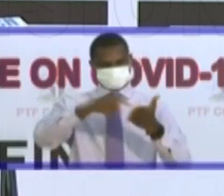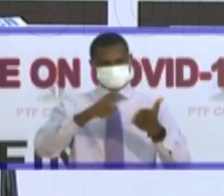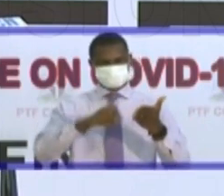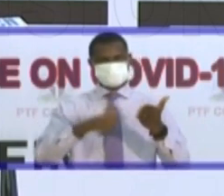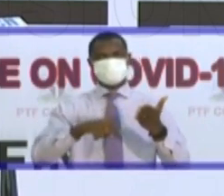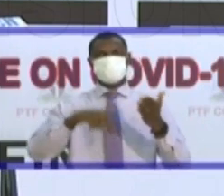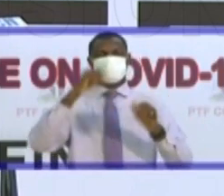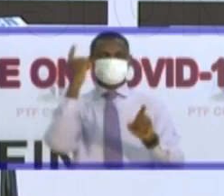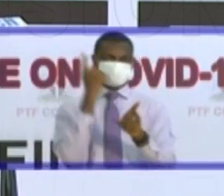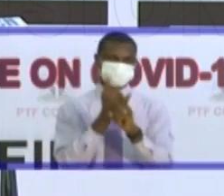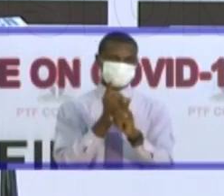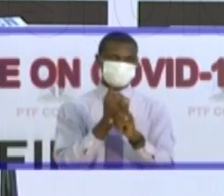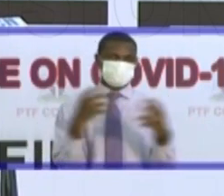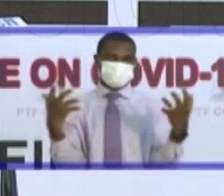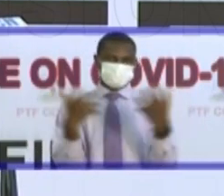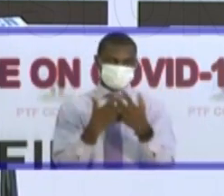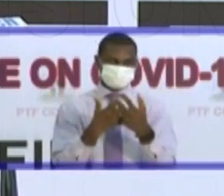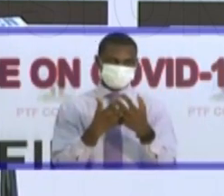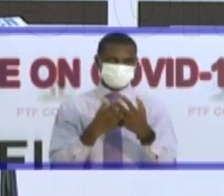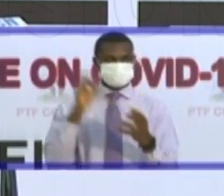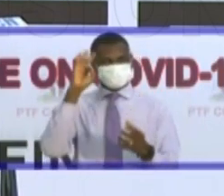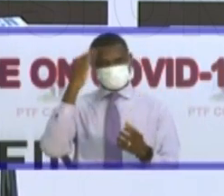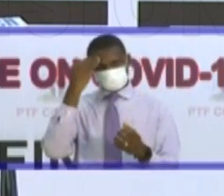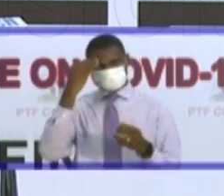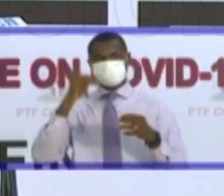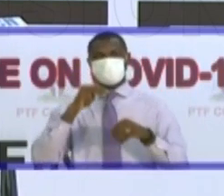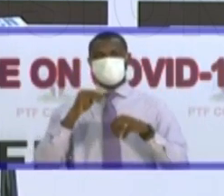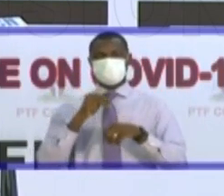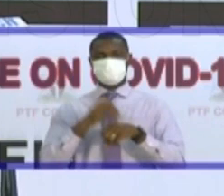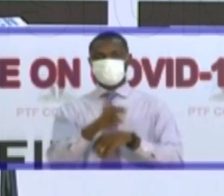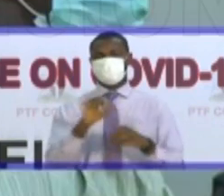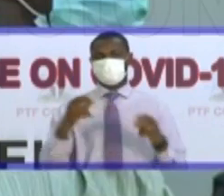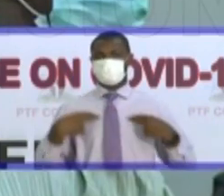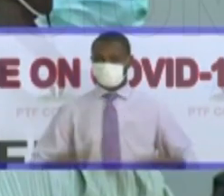guidelines developed by the Federal Ministry of Health before they are granted that permit.